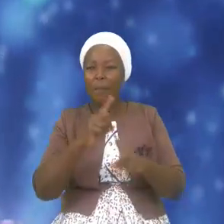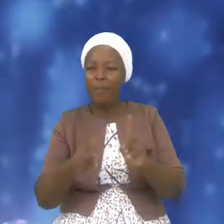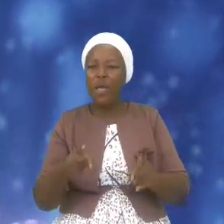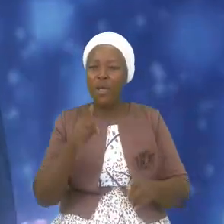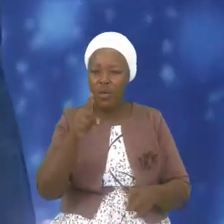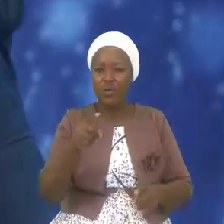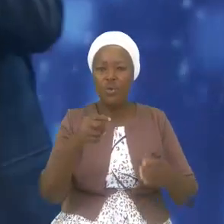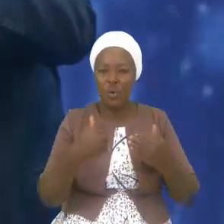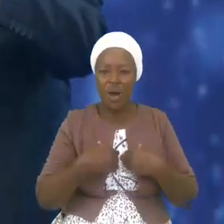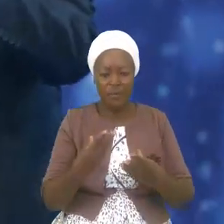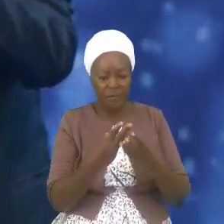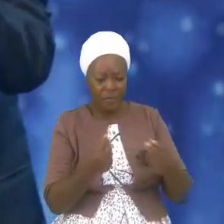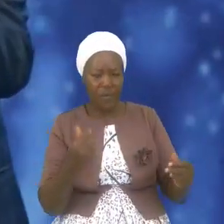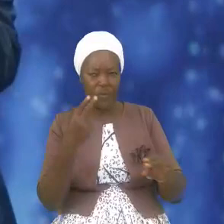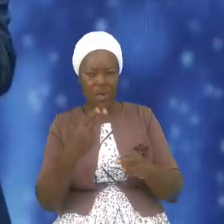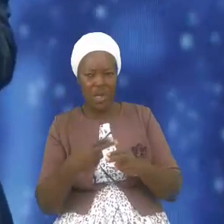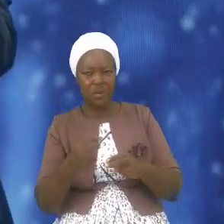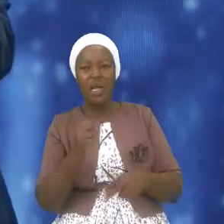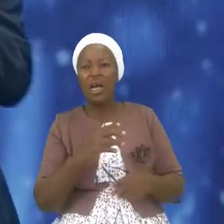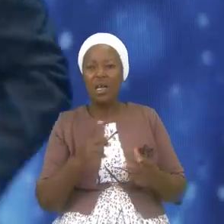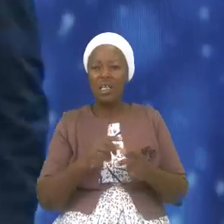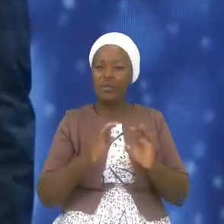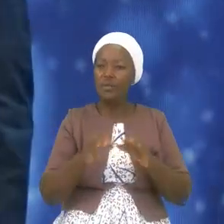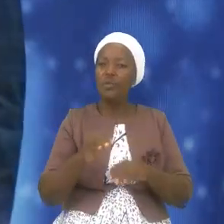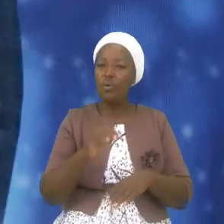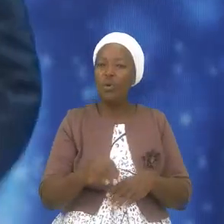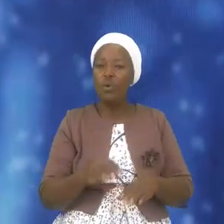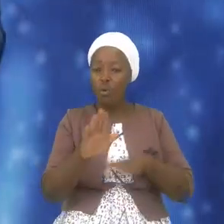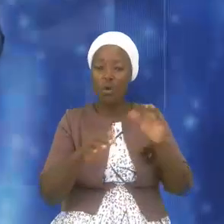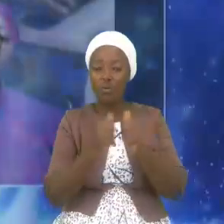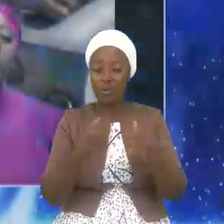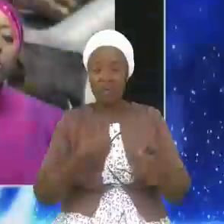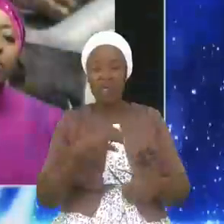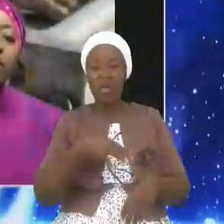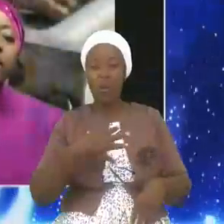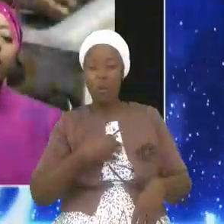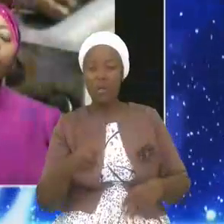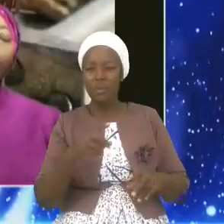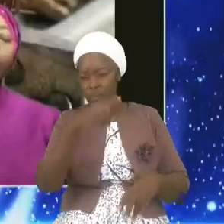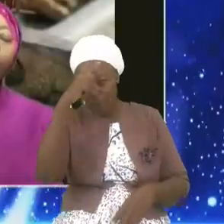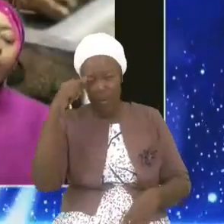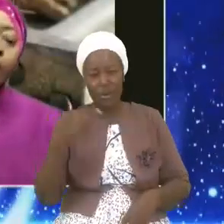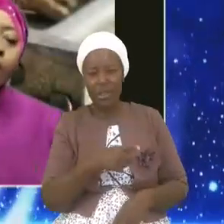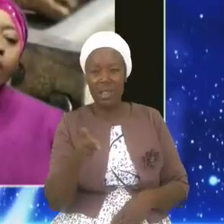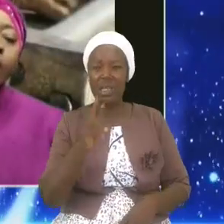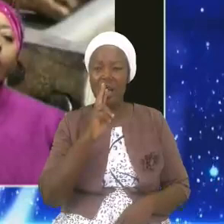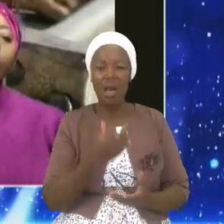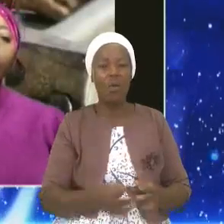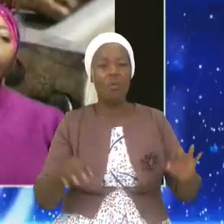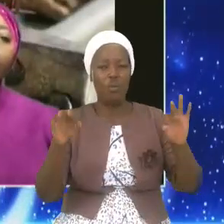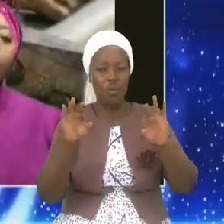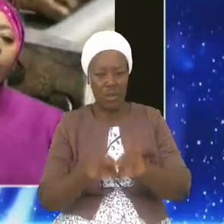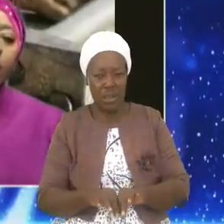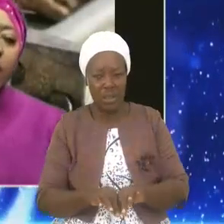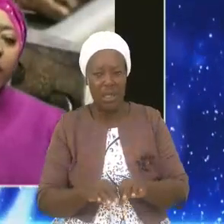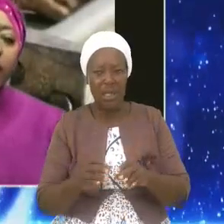in white because they are worthy. A few names, and you can be part of that, part